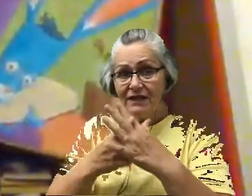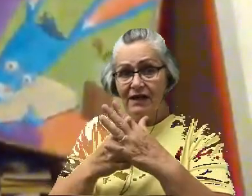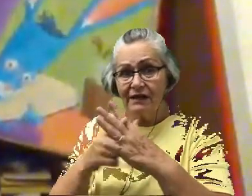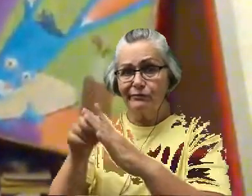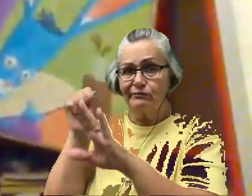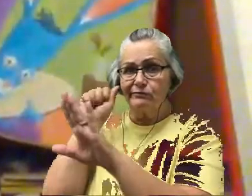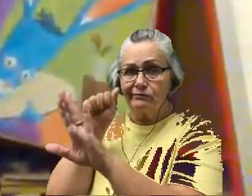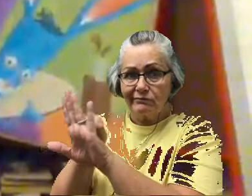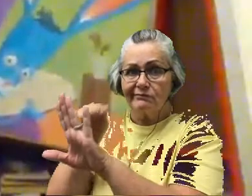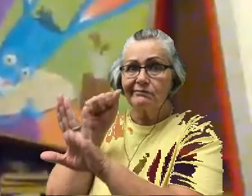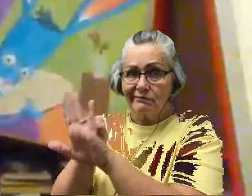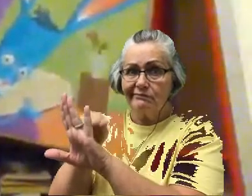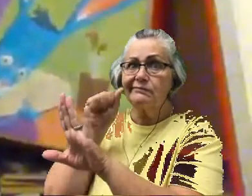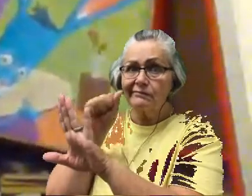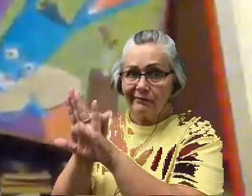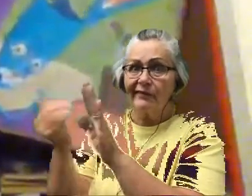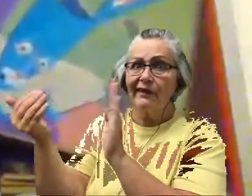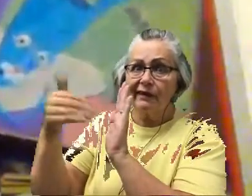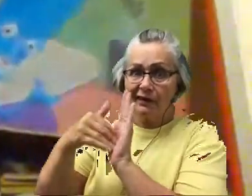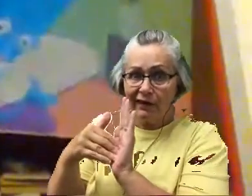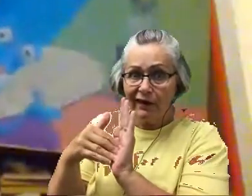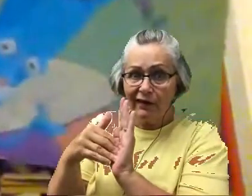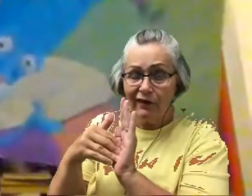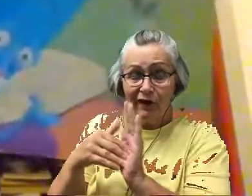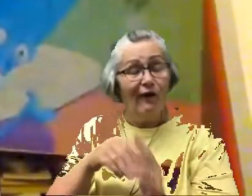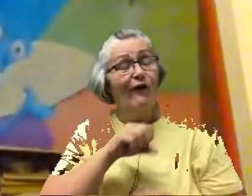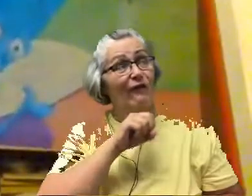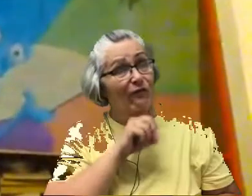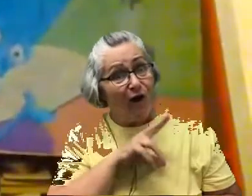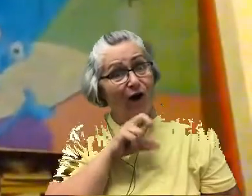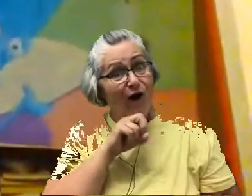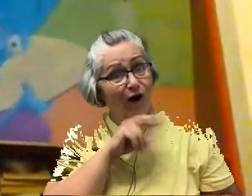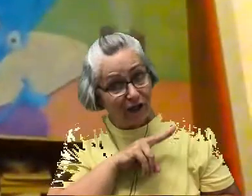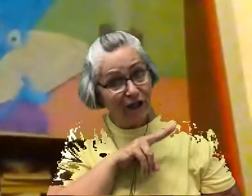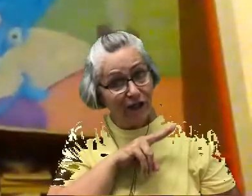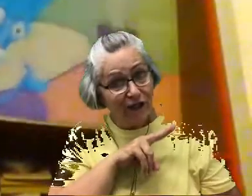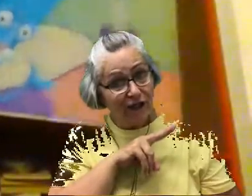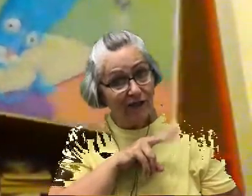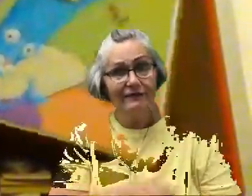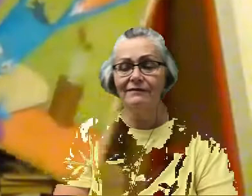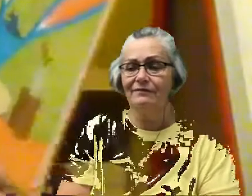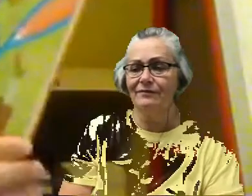that knock-knockety-knocking again. "It's Froggy,"